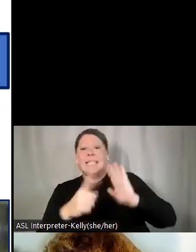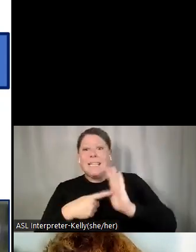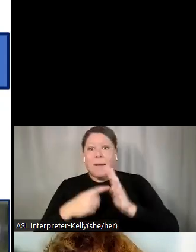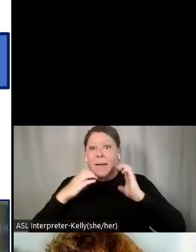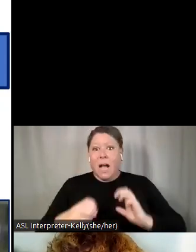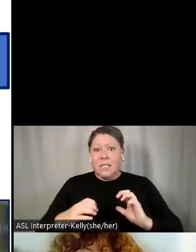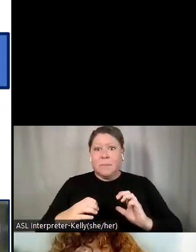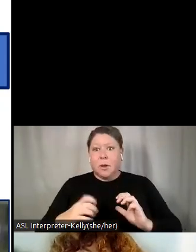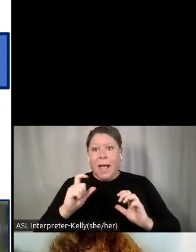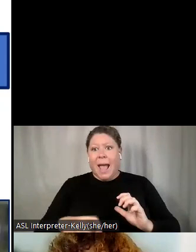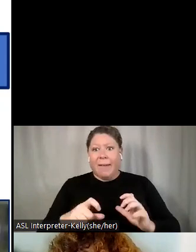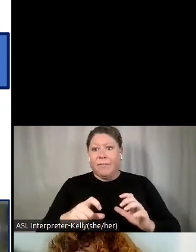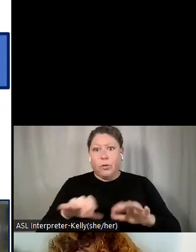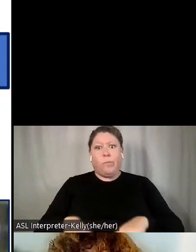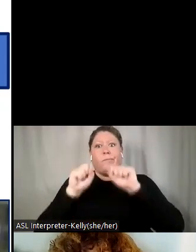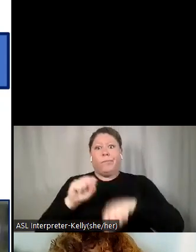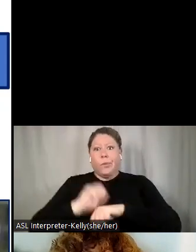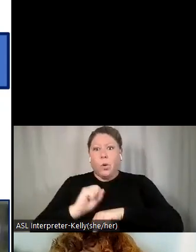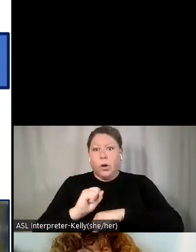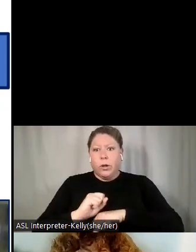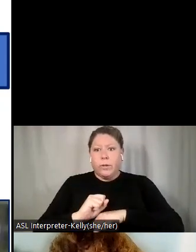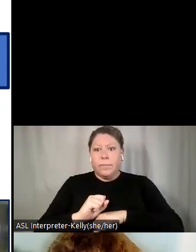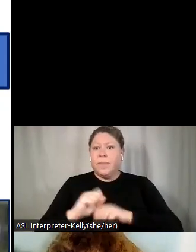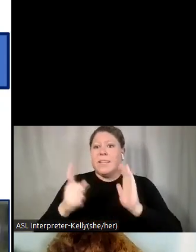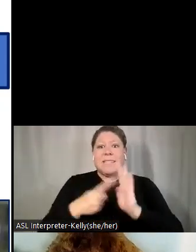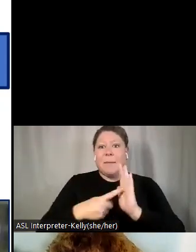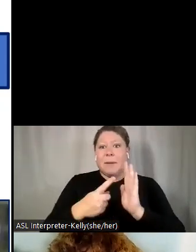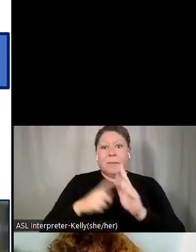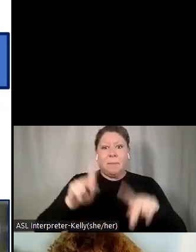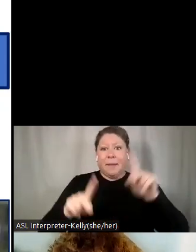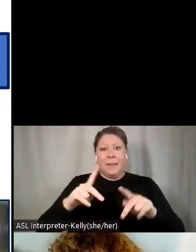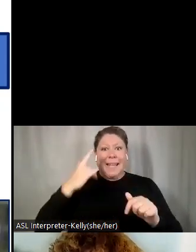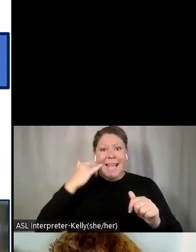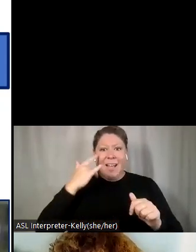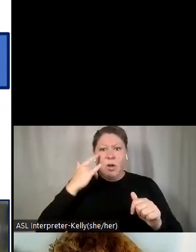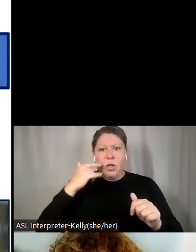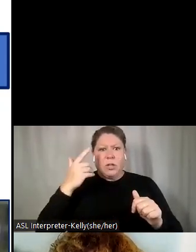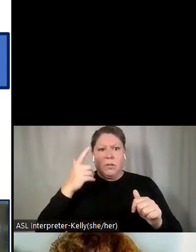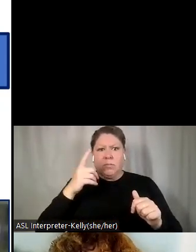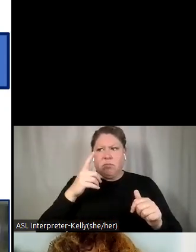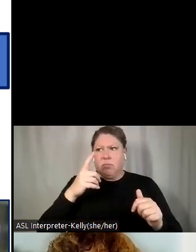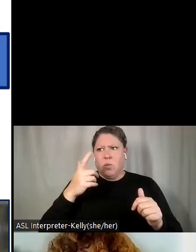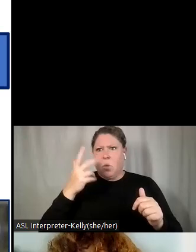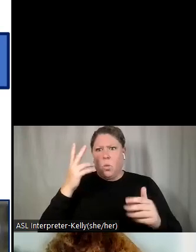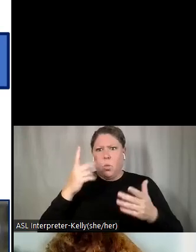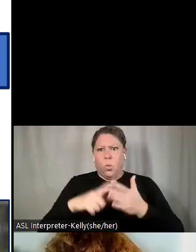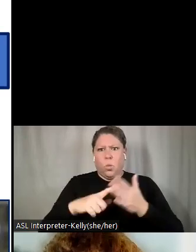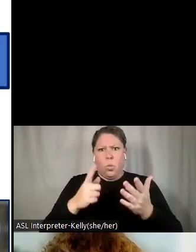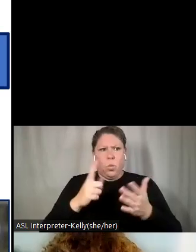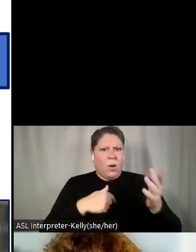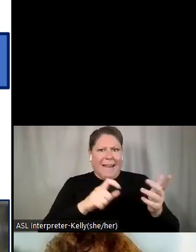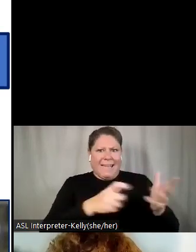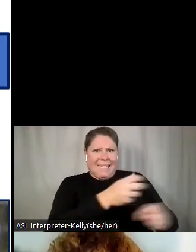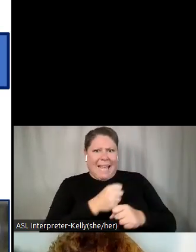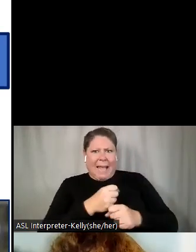state of California don't know what it is they need to be pulling for. It's CDPH's job to tell them and to educate